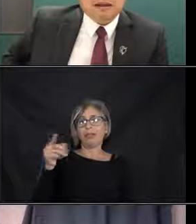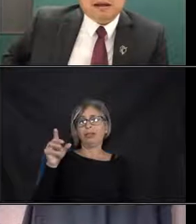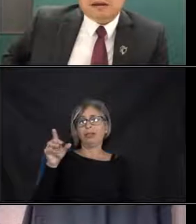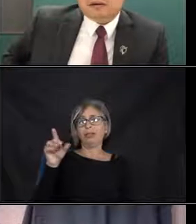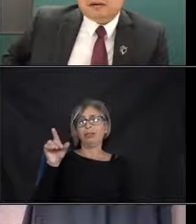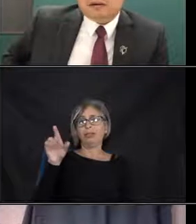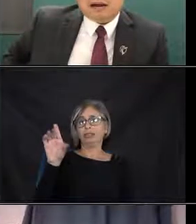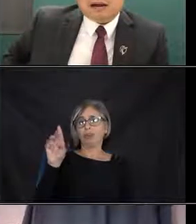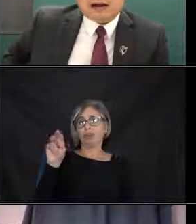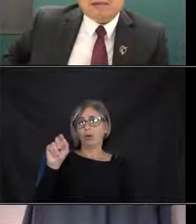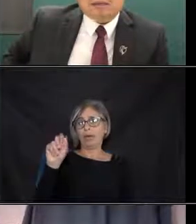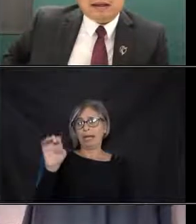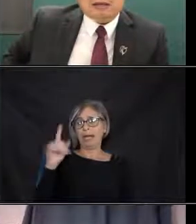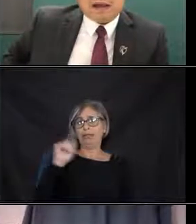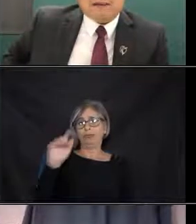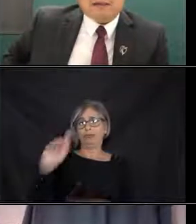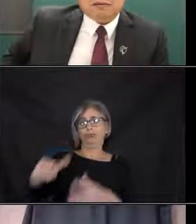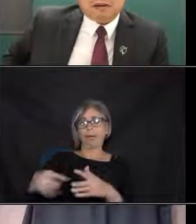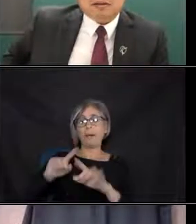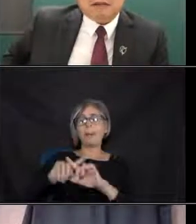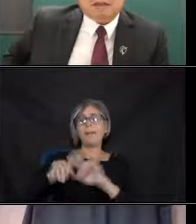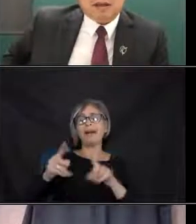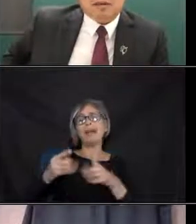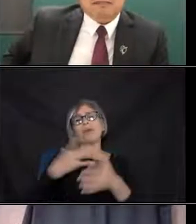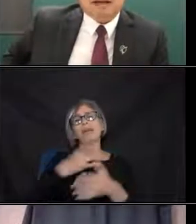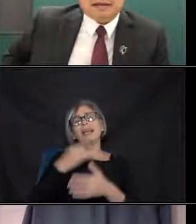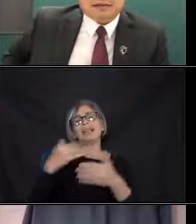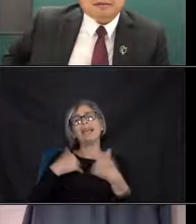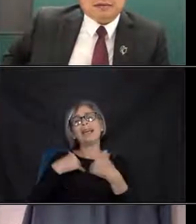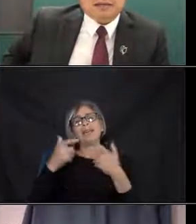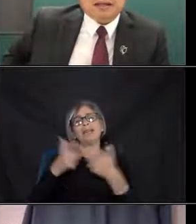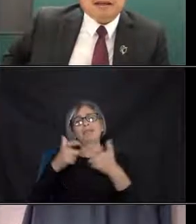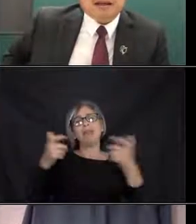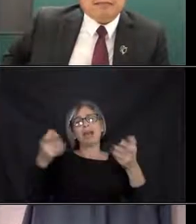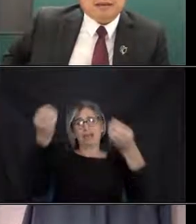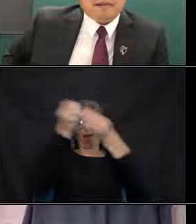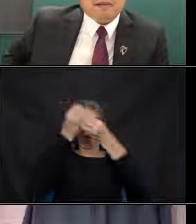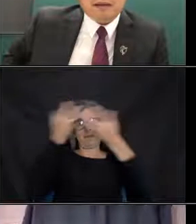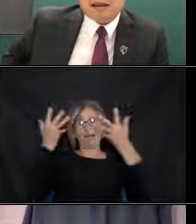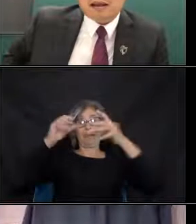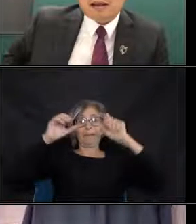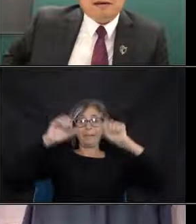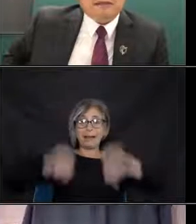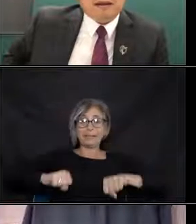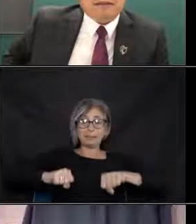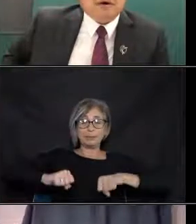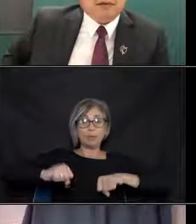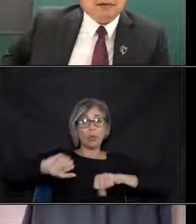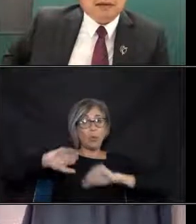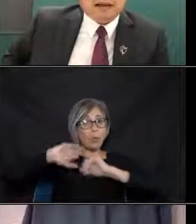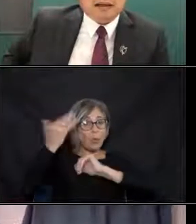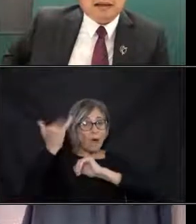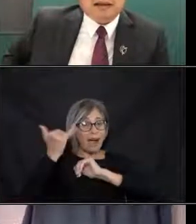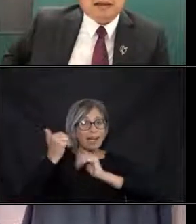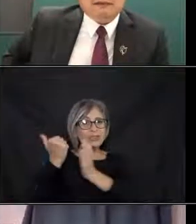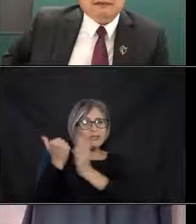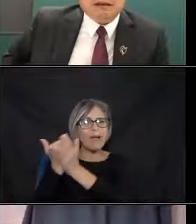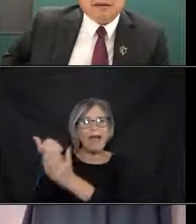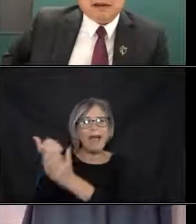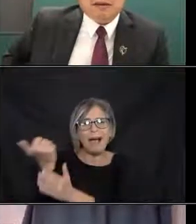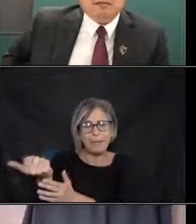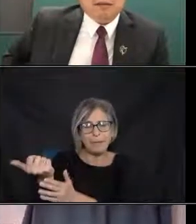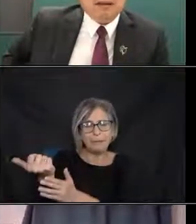but I would like to have as much information as possible so we can help them kind of like give oversight and